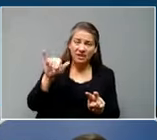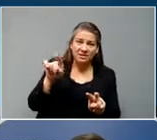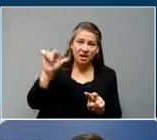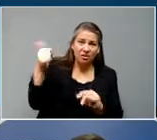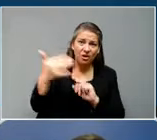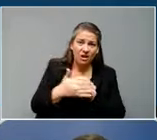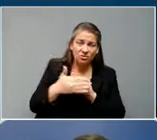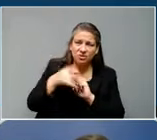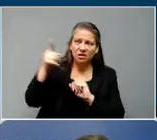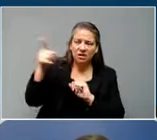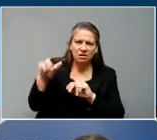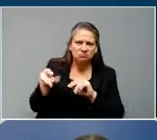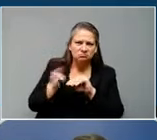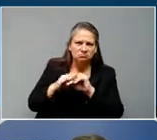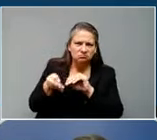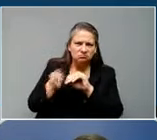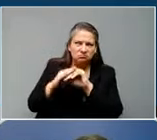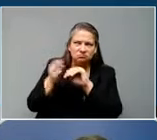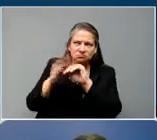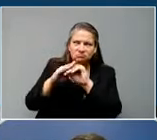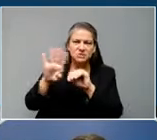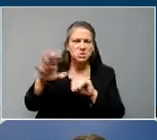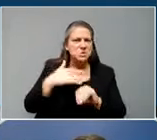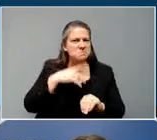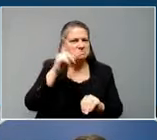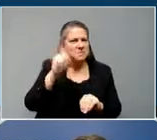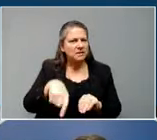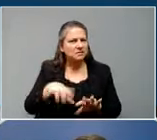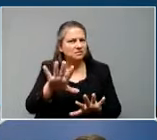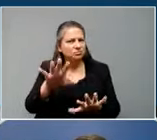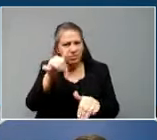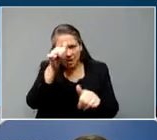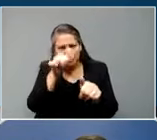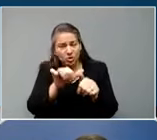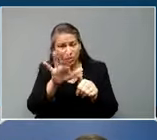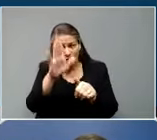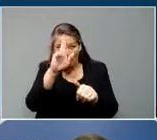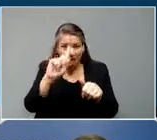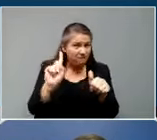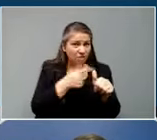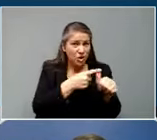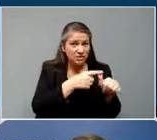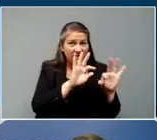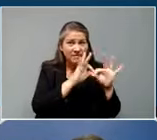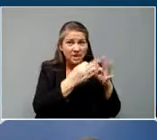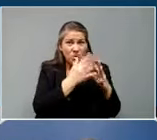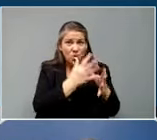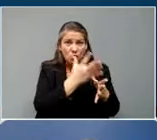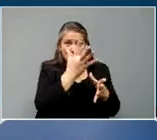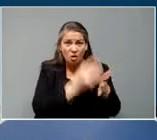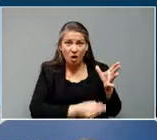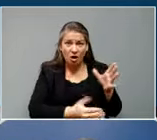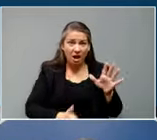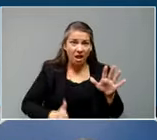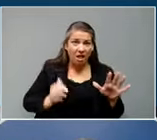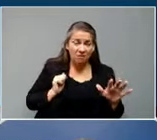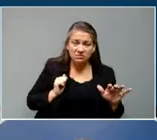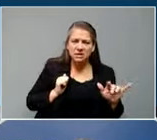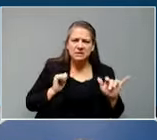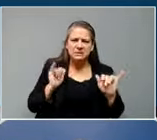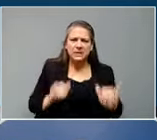important as that very first family that we collectively mourn for, and we turned hundreds of thousands of green lights